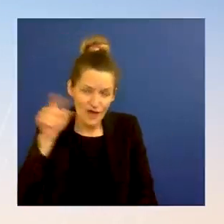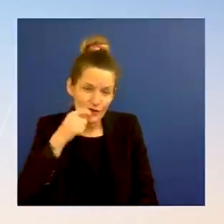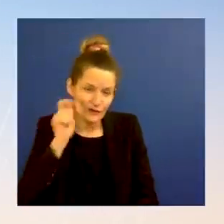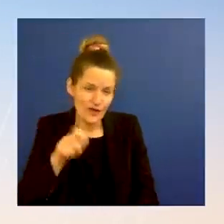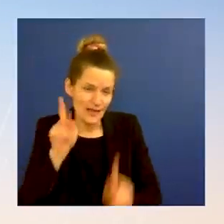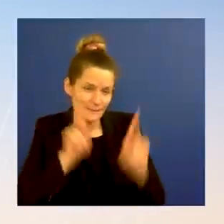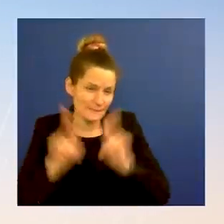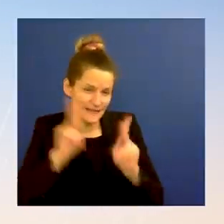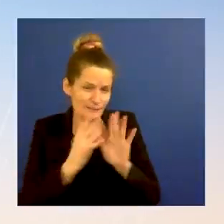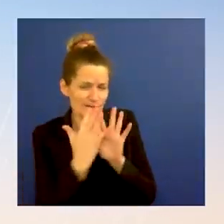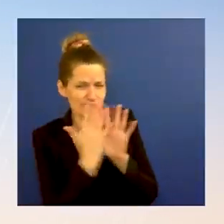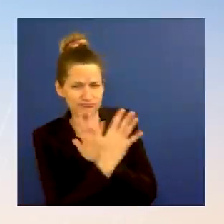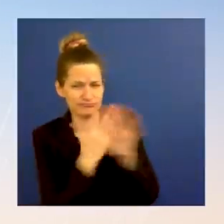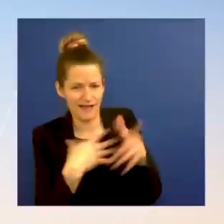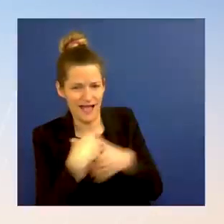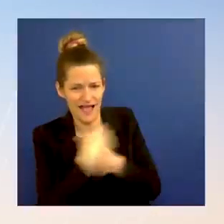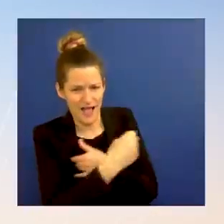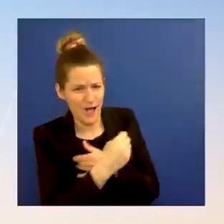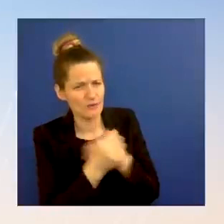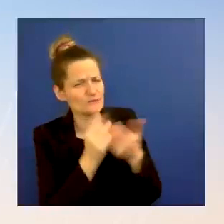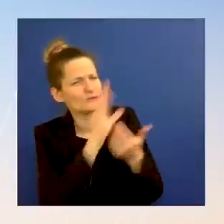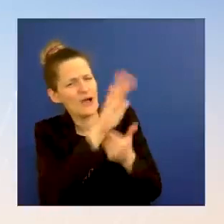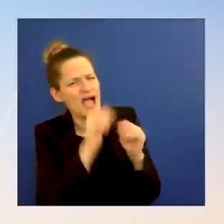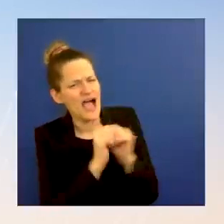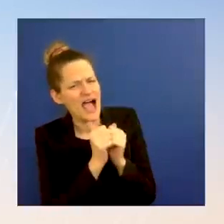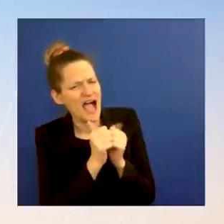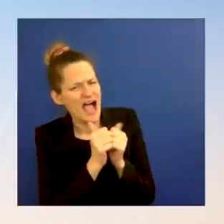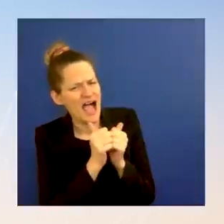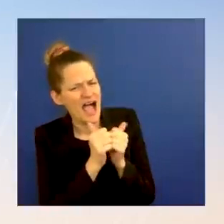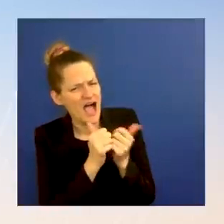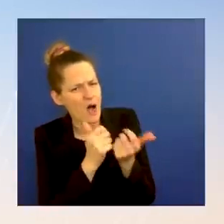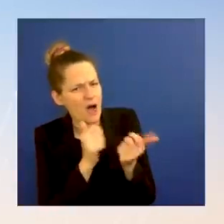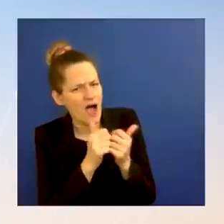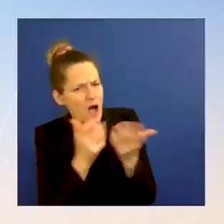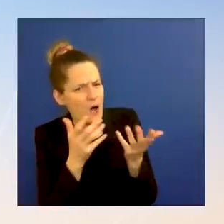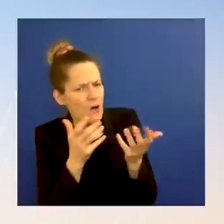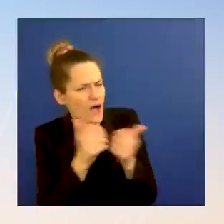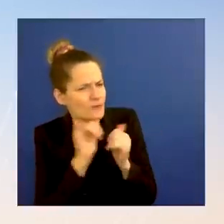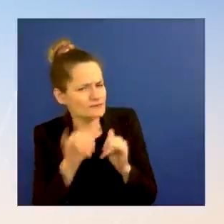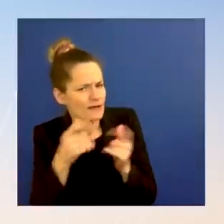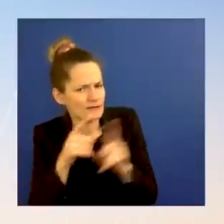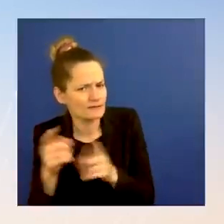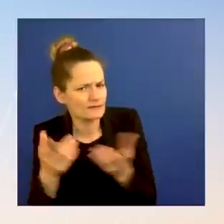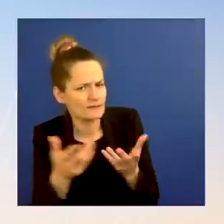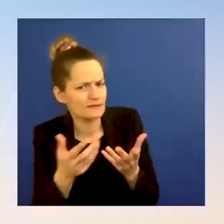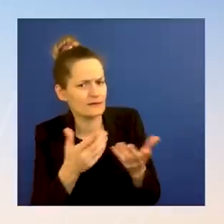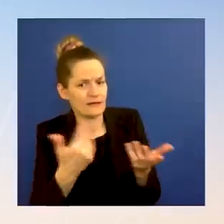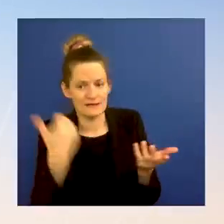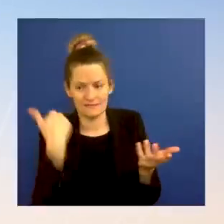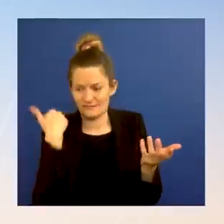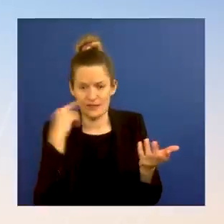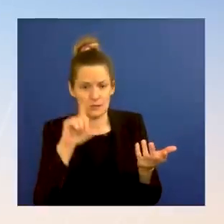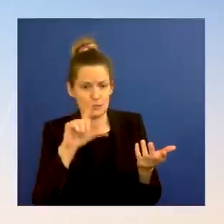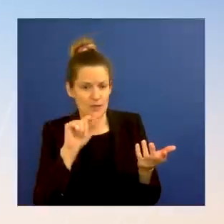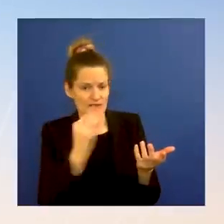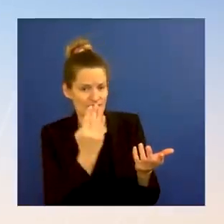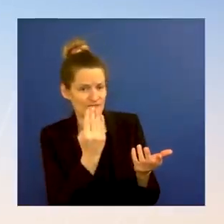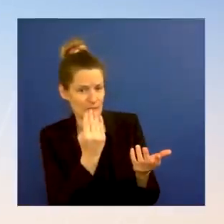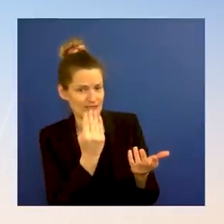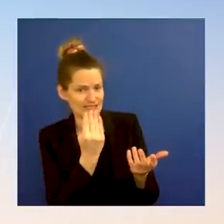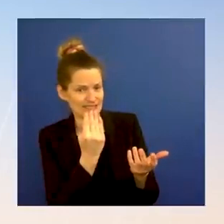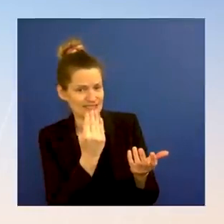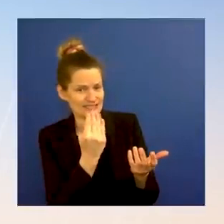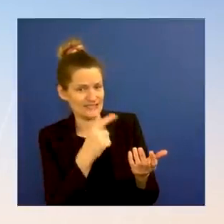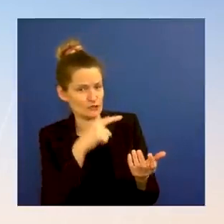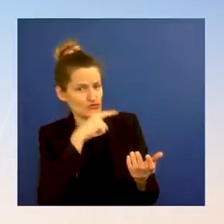in 2014, the Russians killed a whole bunch of Ukrainians who were trying to flee in a similar fashion. Well, we are in close contact